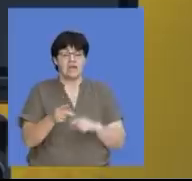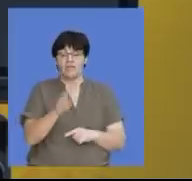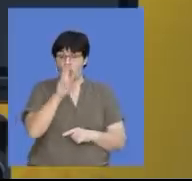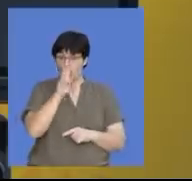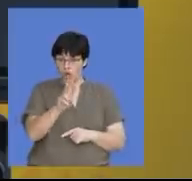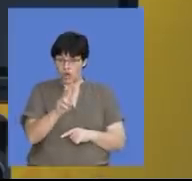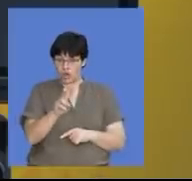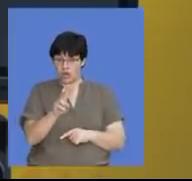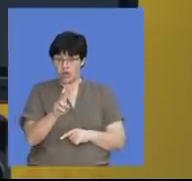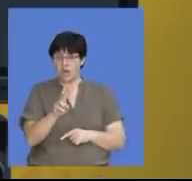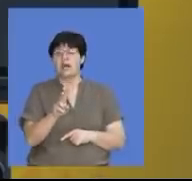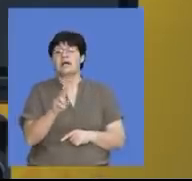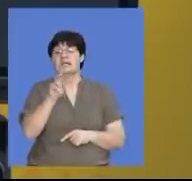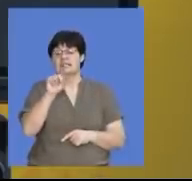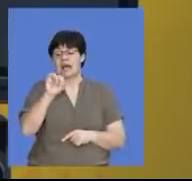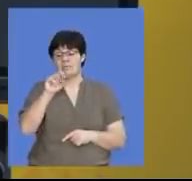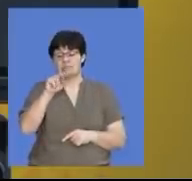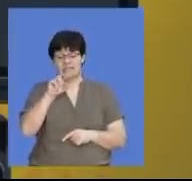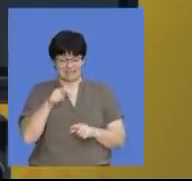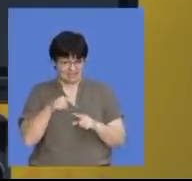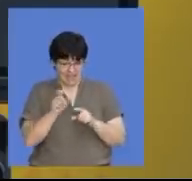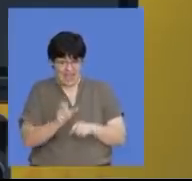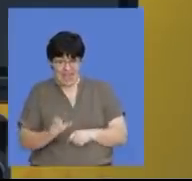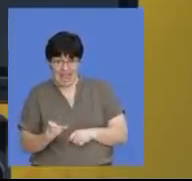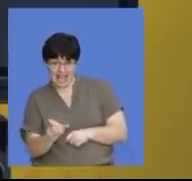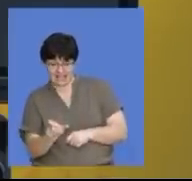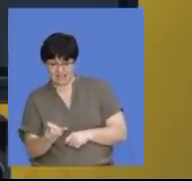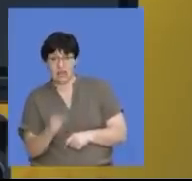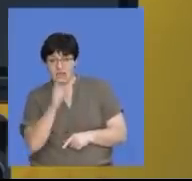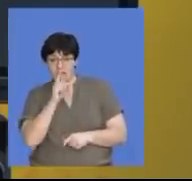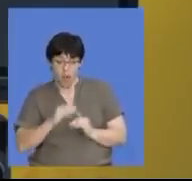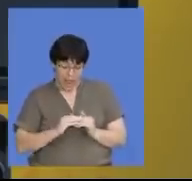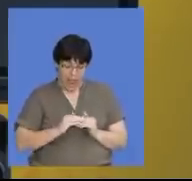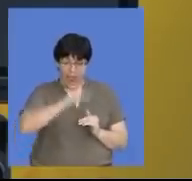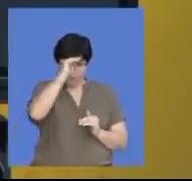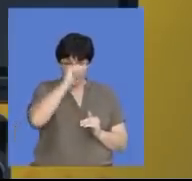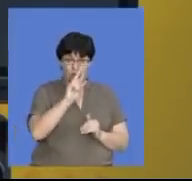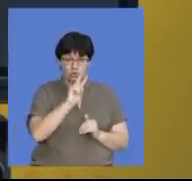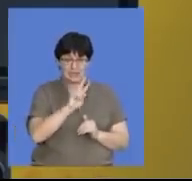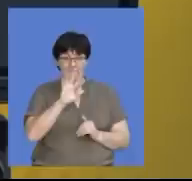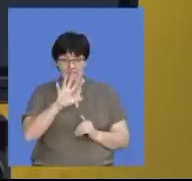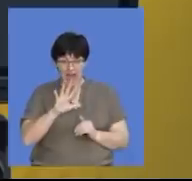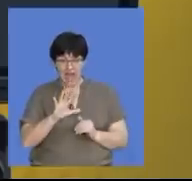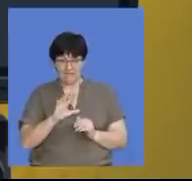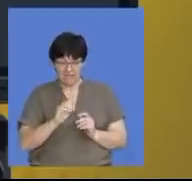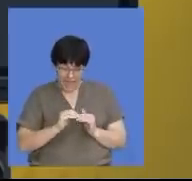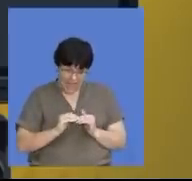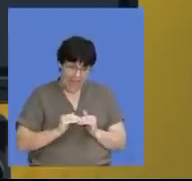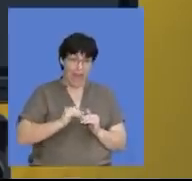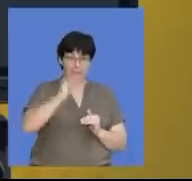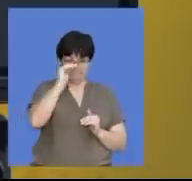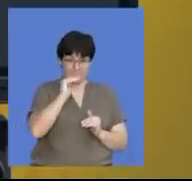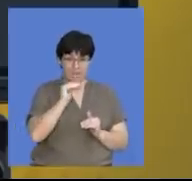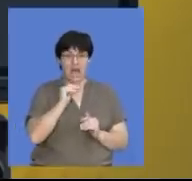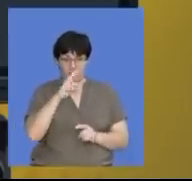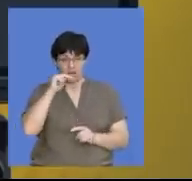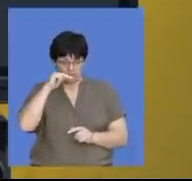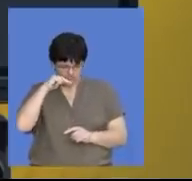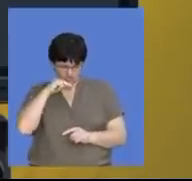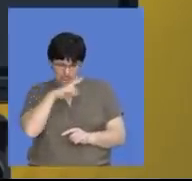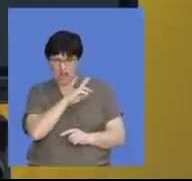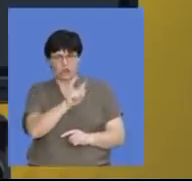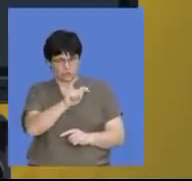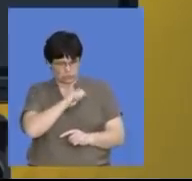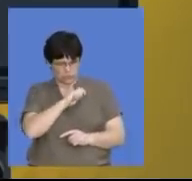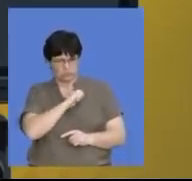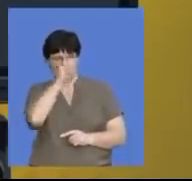looking at your cross-section, if you exaggerate it upwards 25 times, it is the reality of